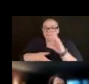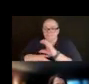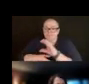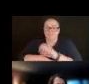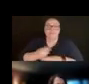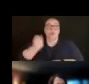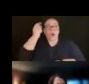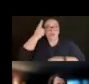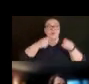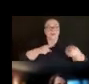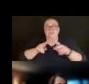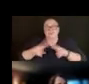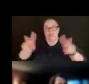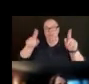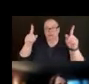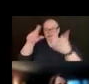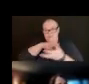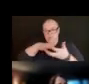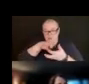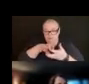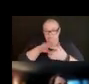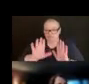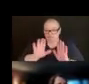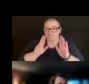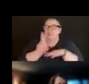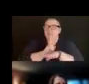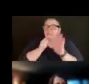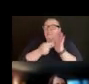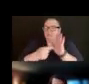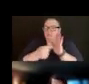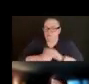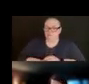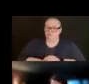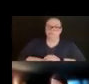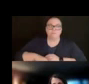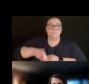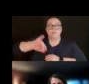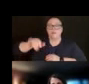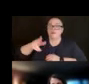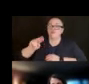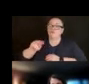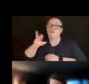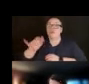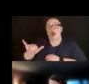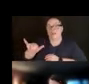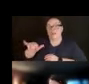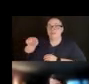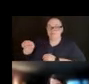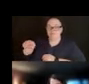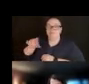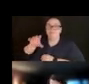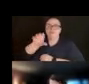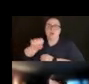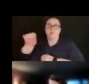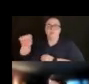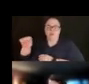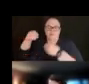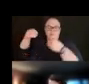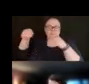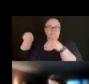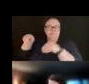confusing, so let's use an example. Johnny has a job at Stop and Shop collecting grocery